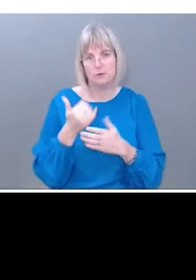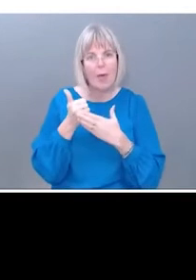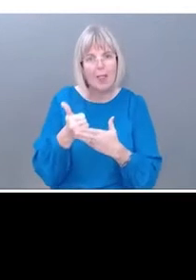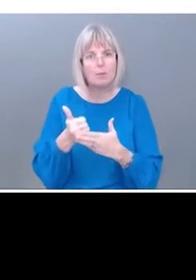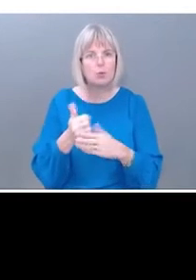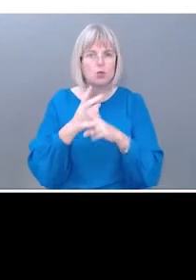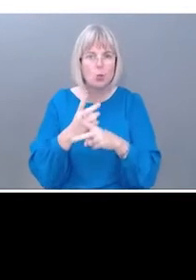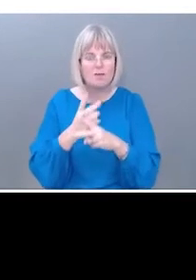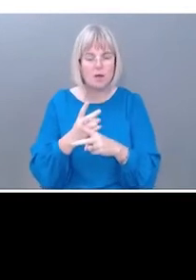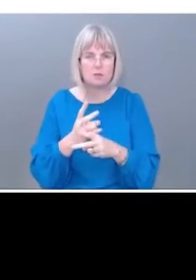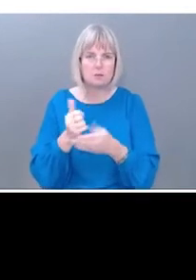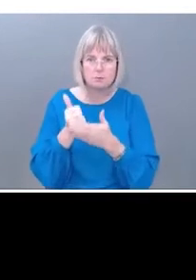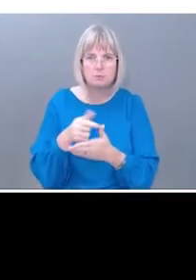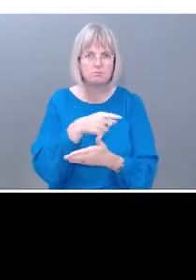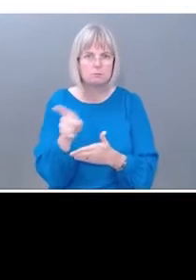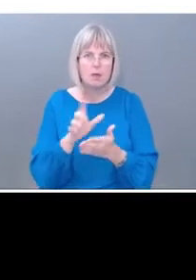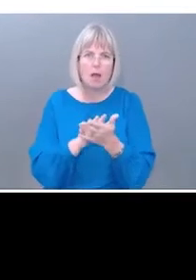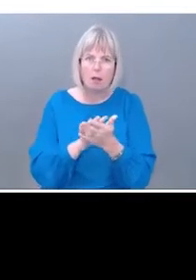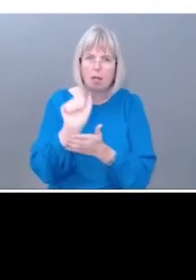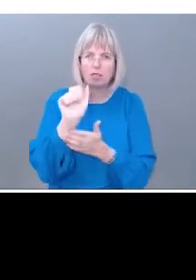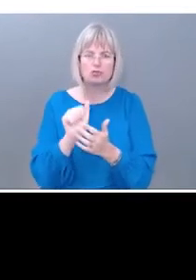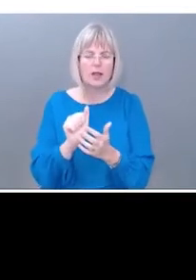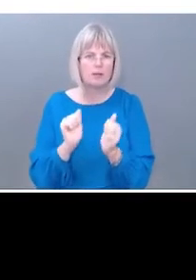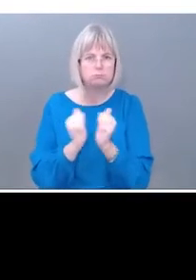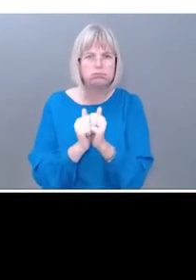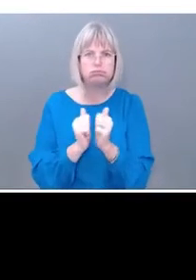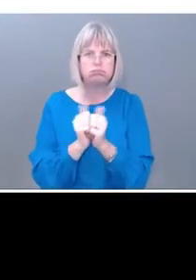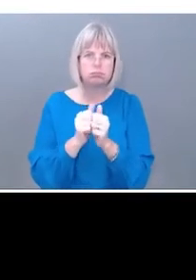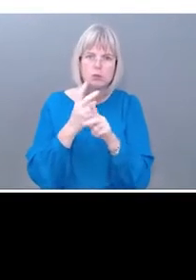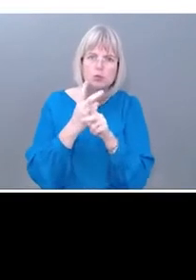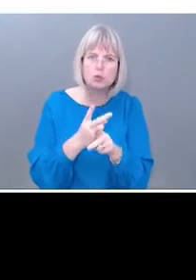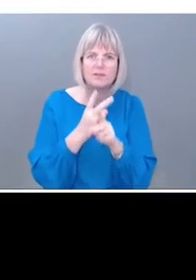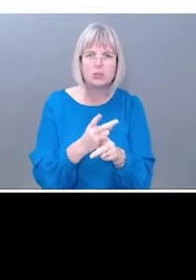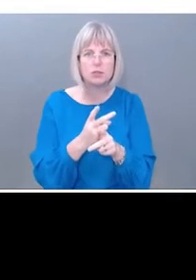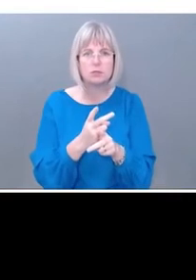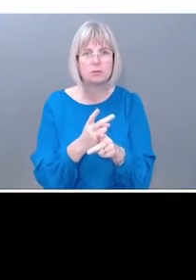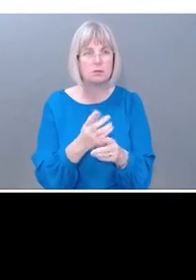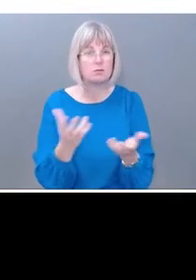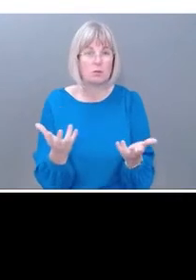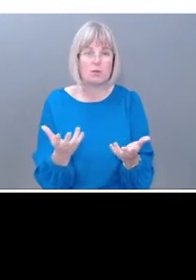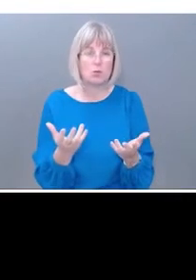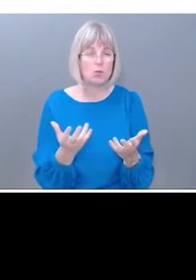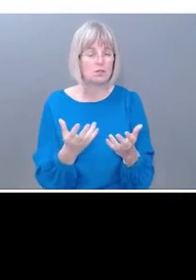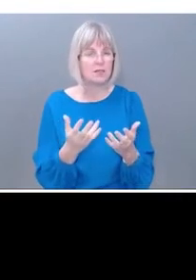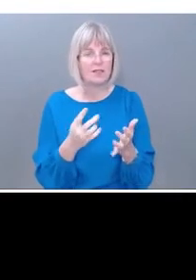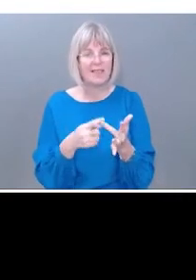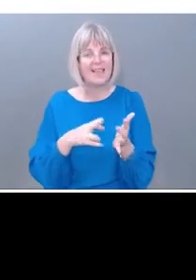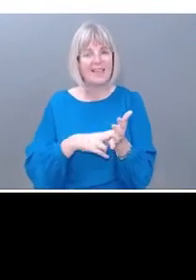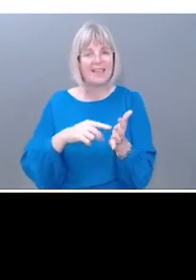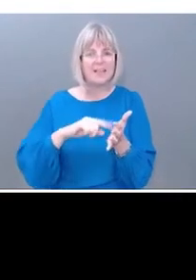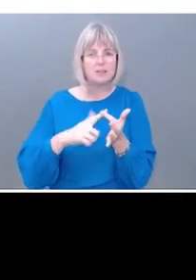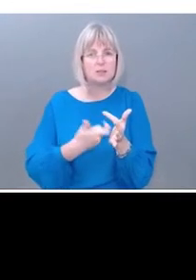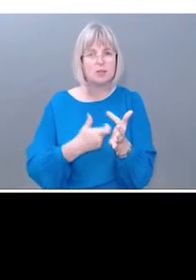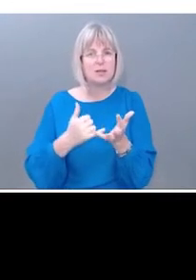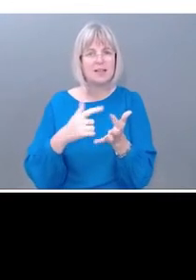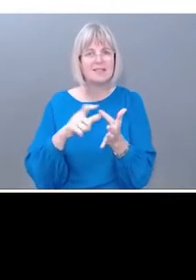competent supervision. And of course, I could also widen that to be intersectionality, to really help supervisors